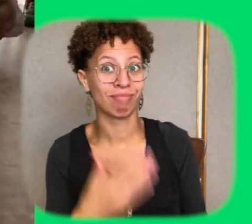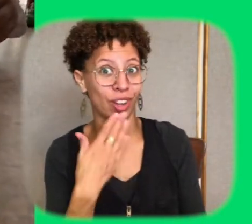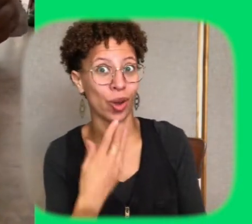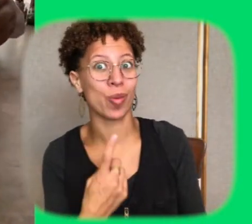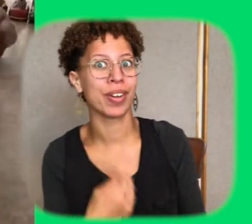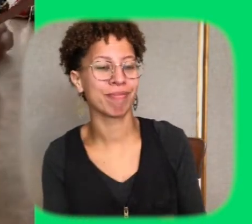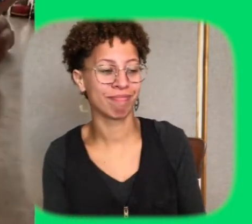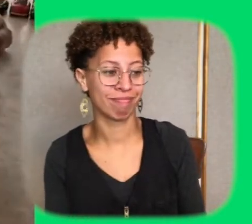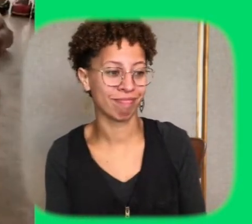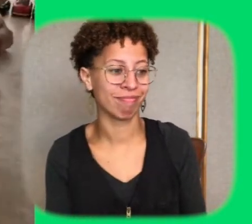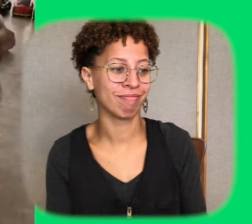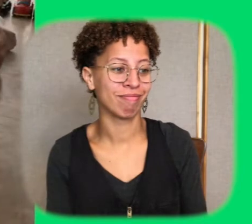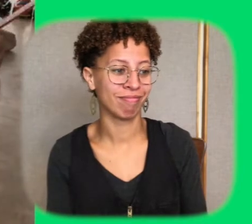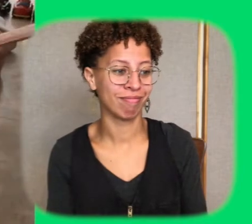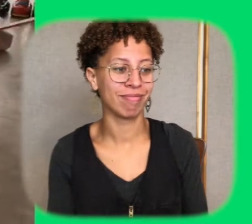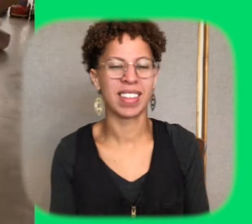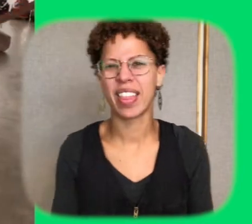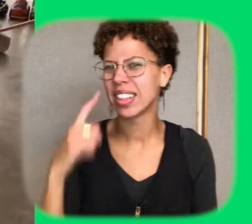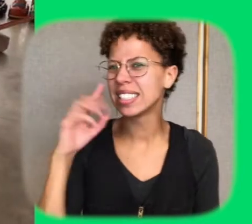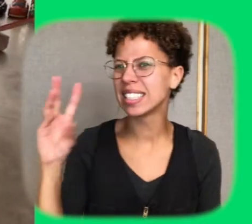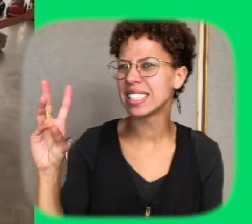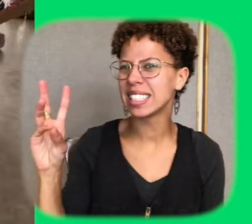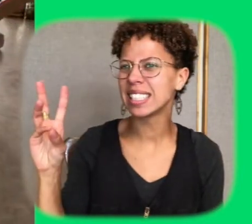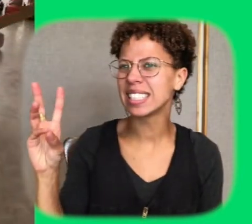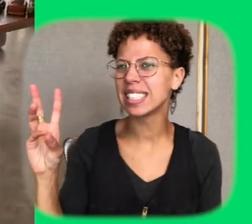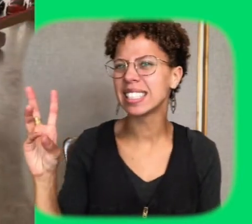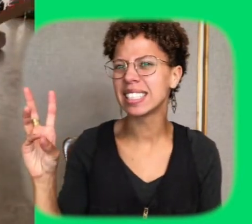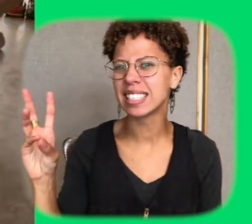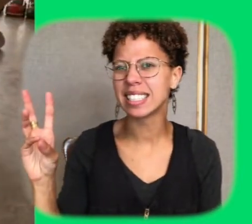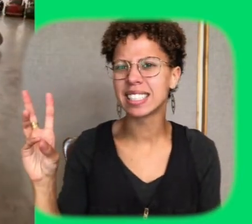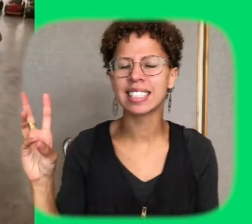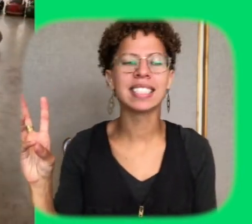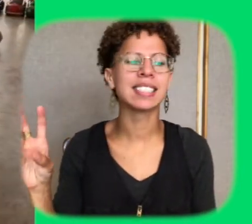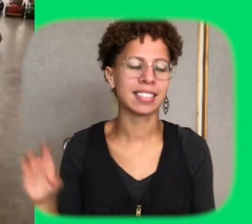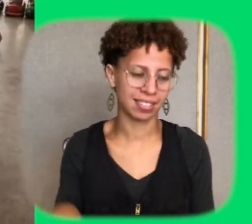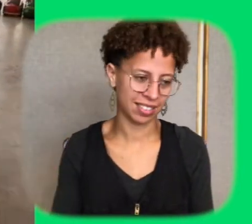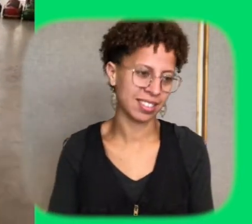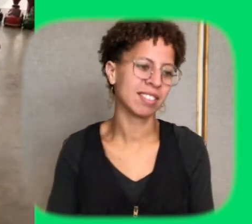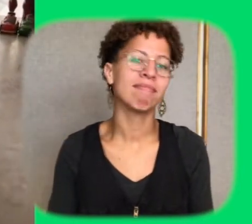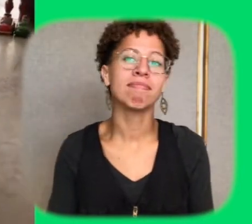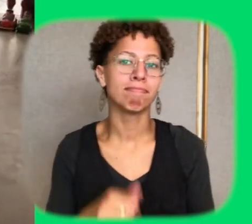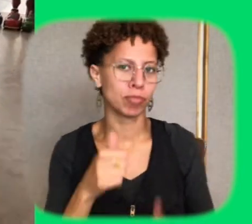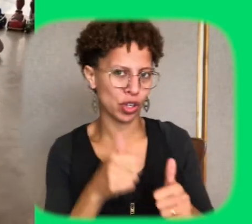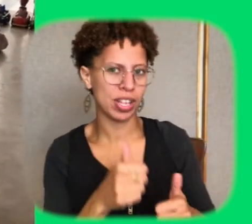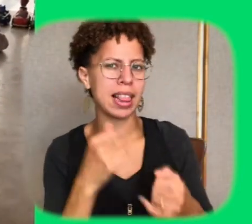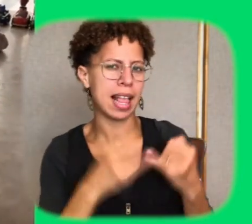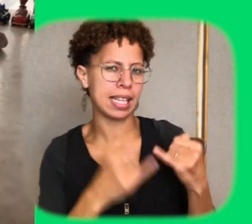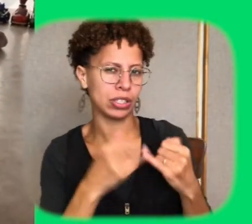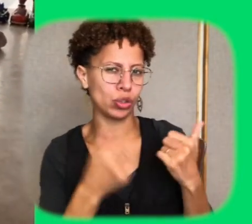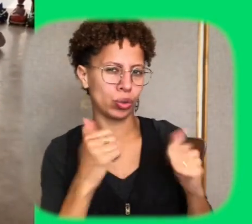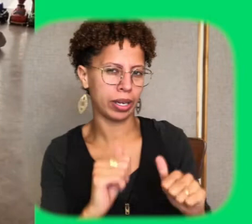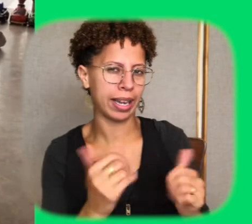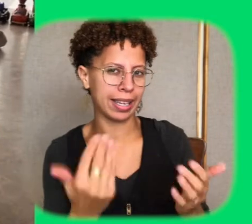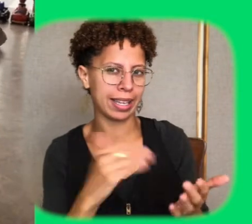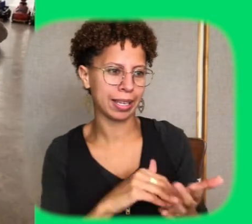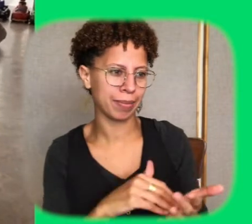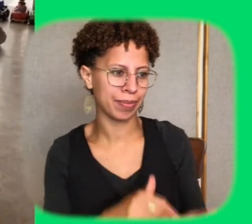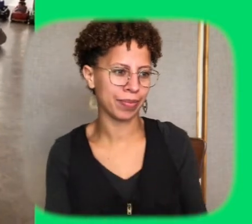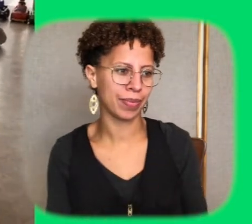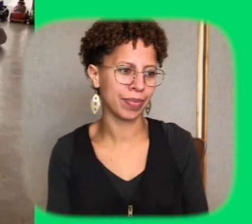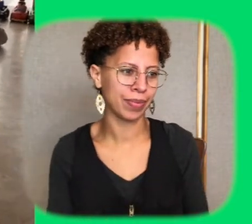6. 6 this time. Very good. Let's try it one last time and see your reaction time. Okay, I don't get a